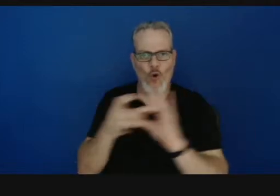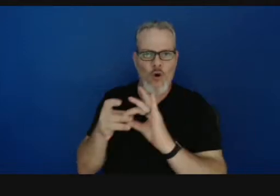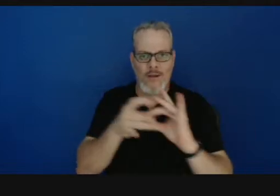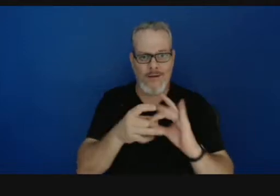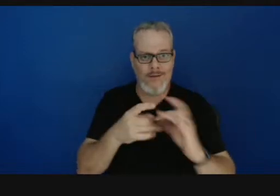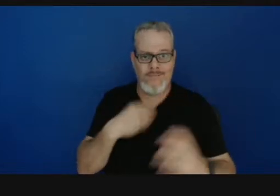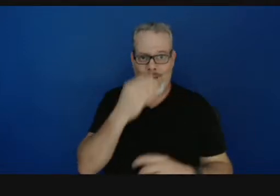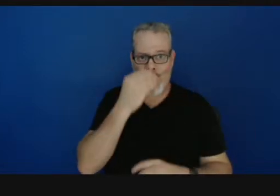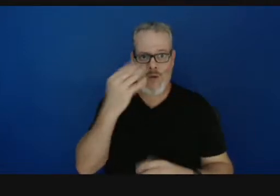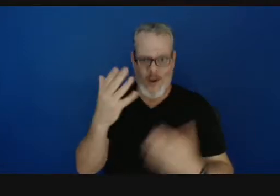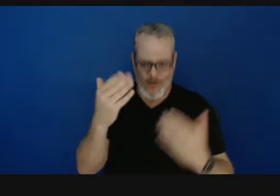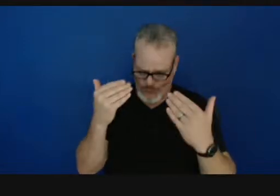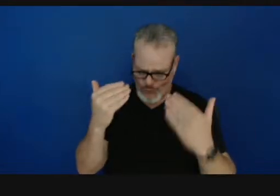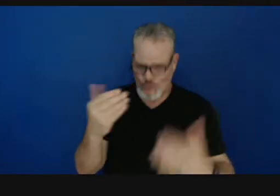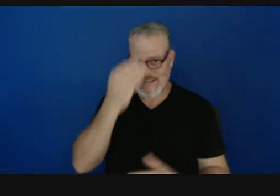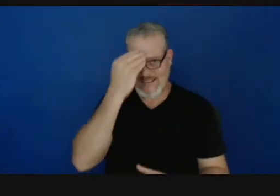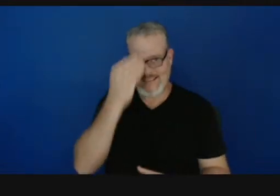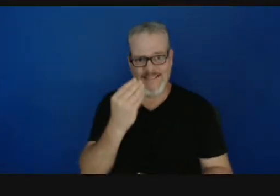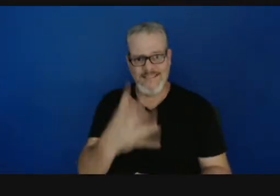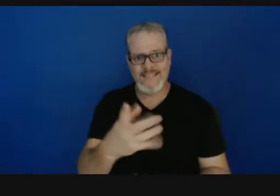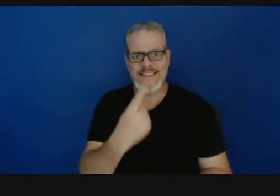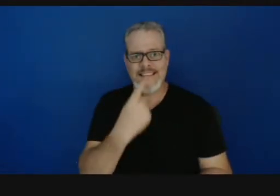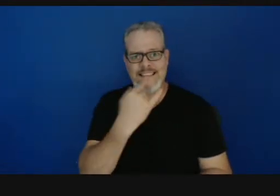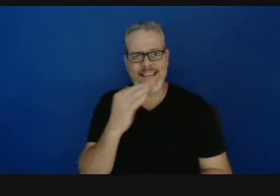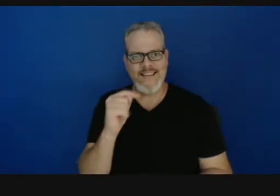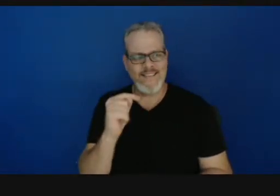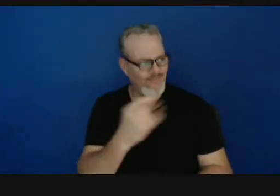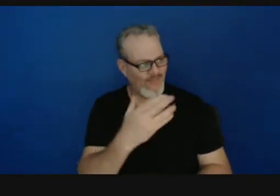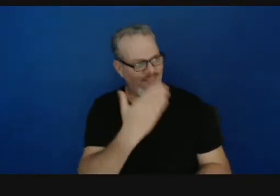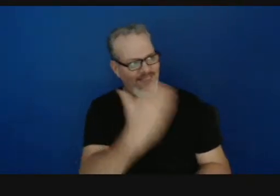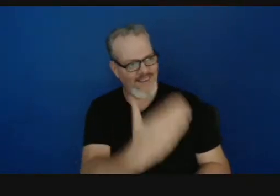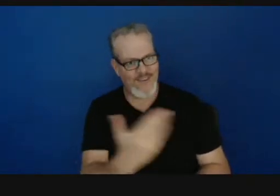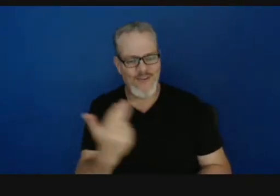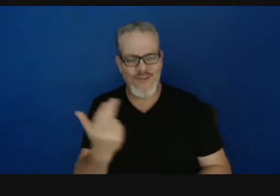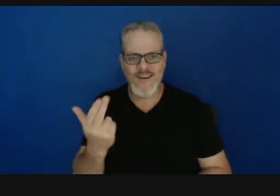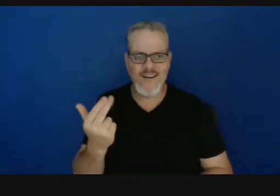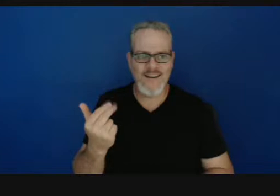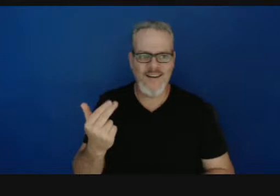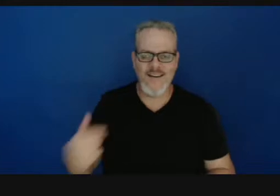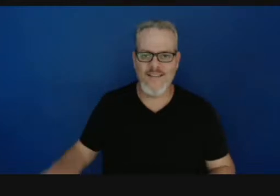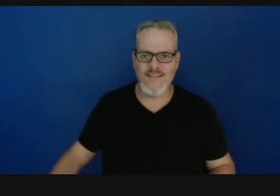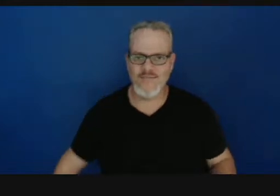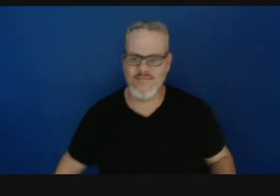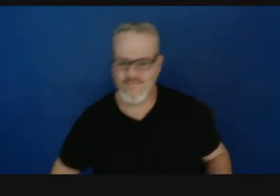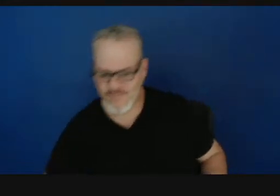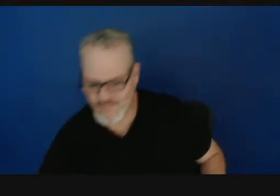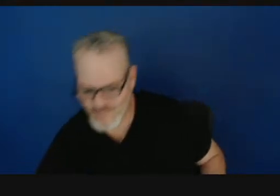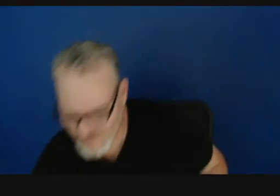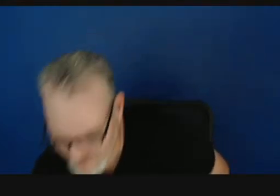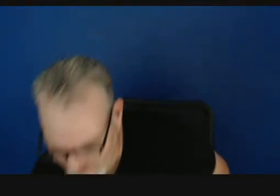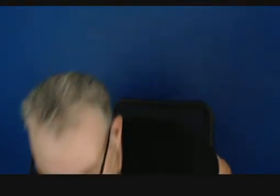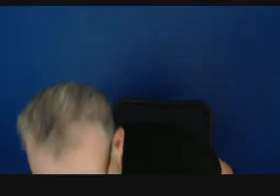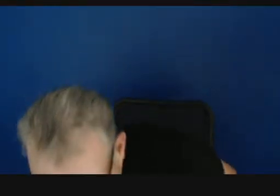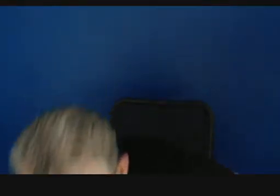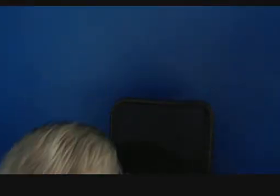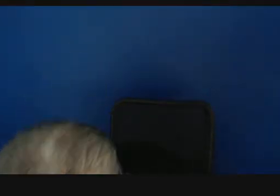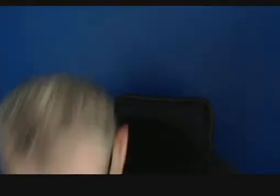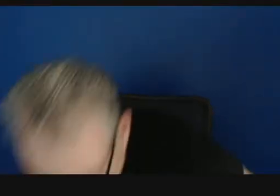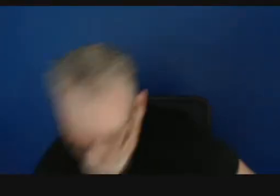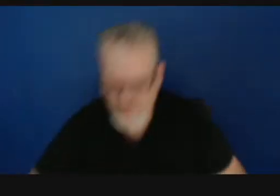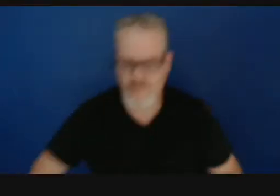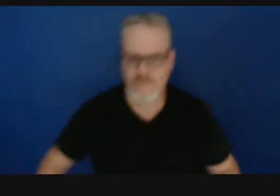confident enough just to say it." I'm like, "Thank you." Like, yeah, anti-correlated. Yeah. Or anti-correlated. Yeah. When one's going.